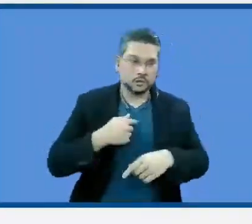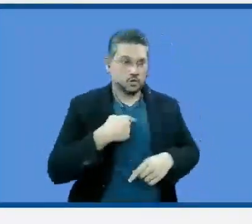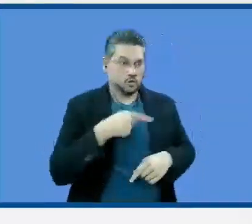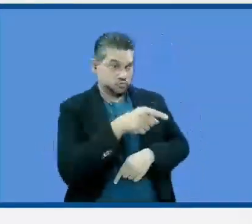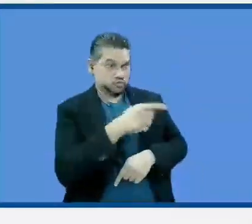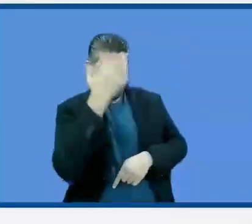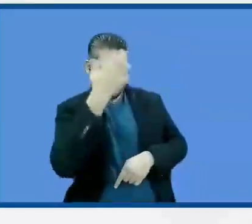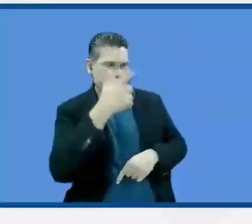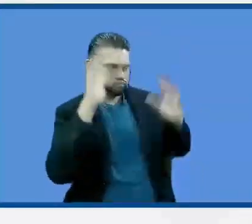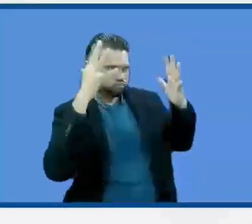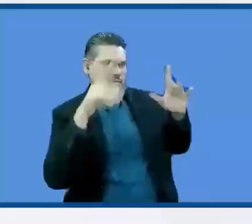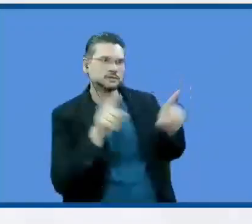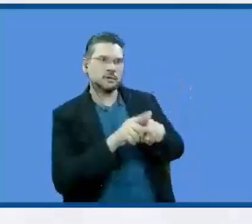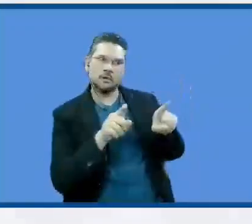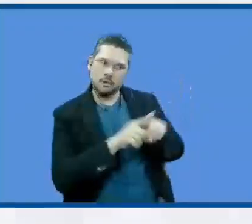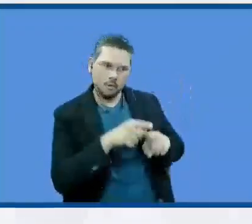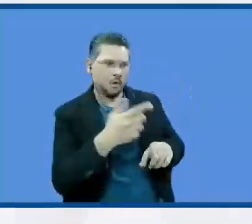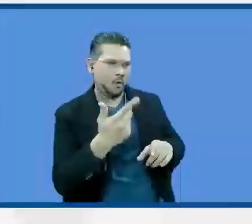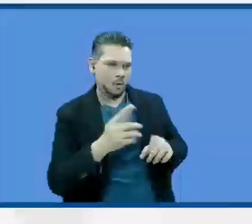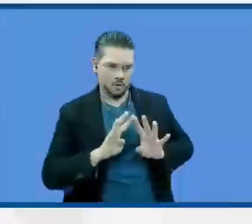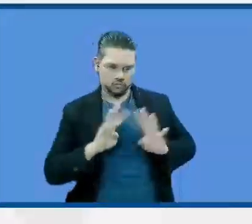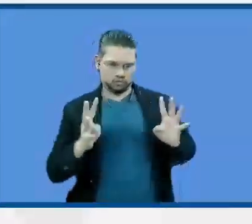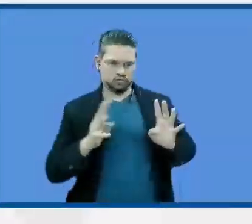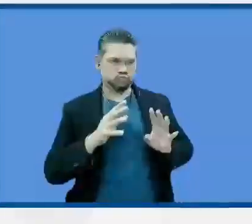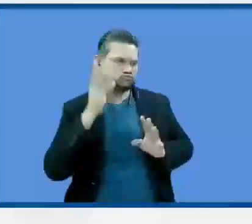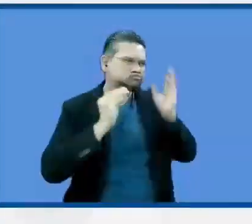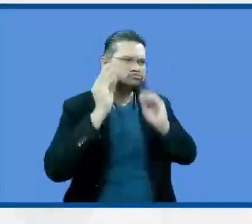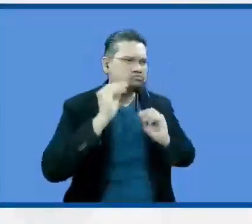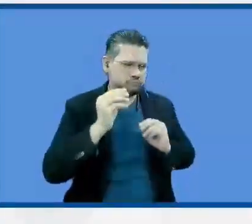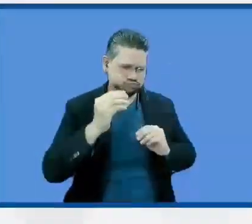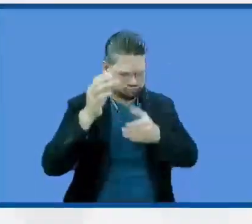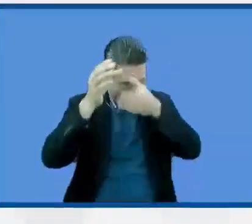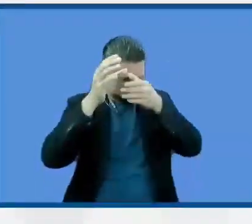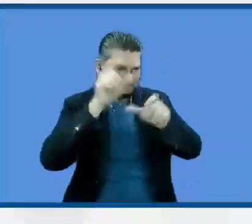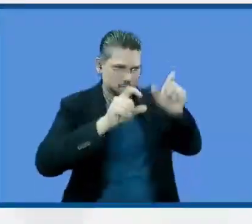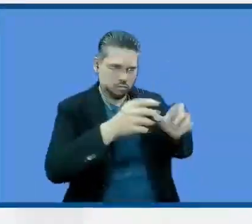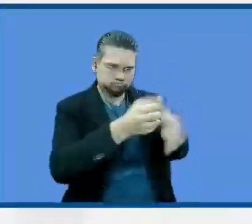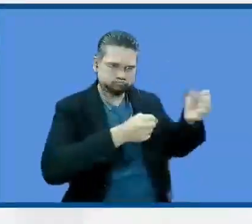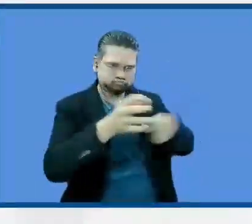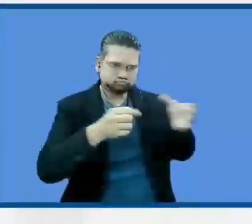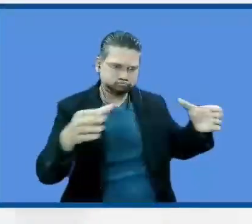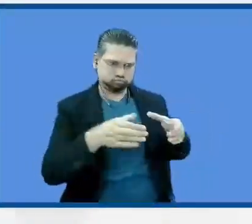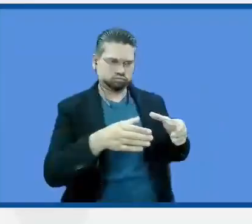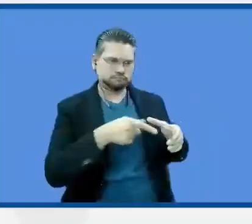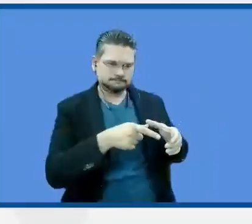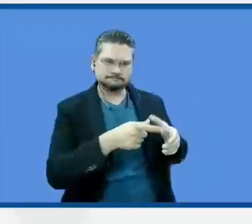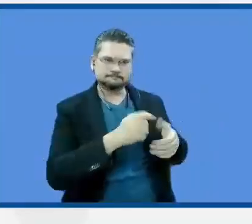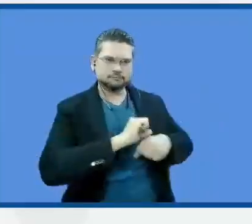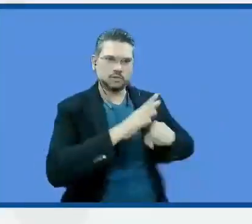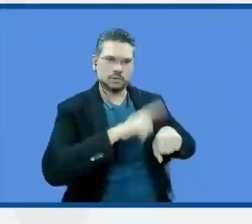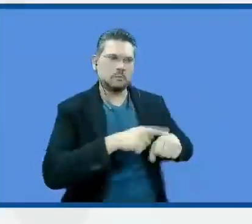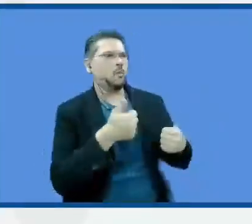the get-go an expert panel that is multidisciplinary. I'd like to specifically highlight the value of having social